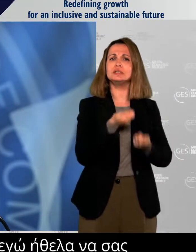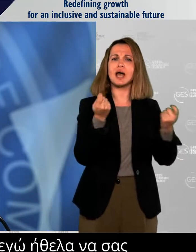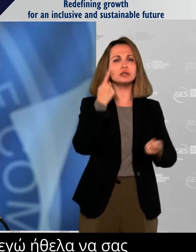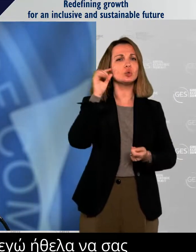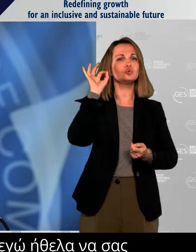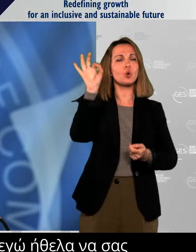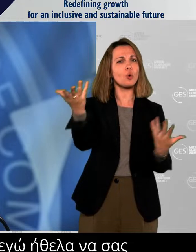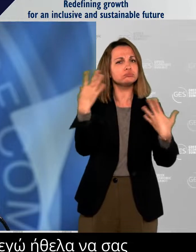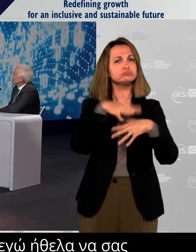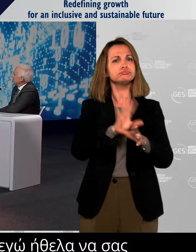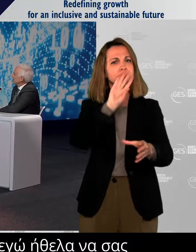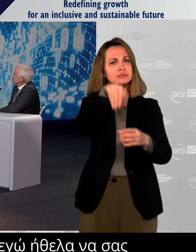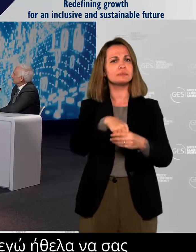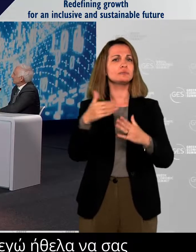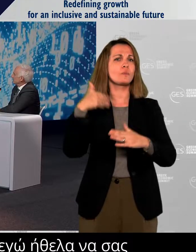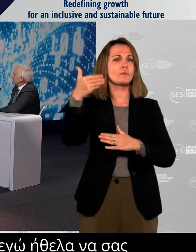of company as well?